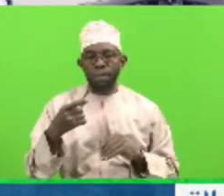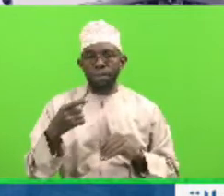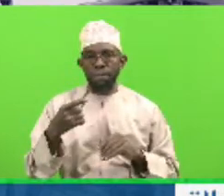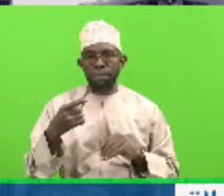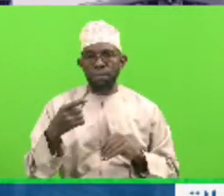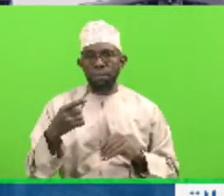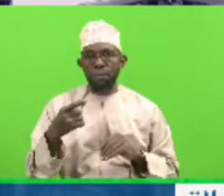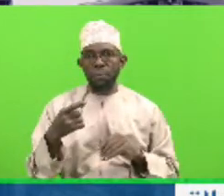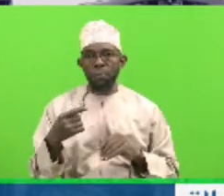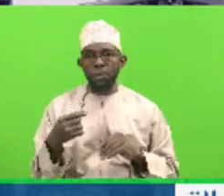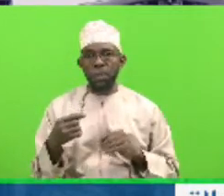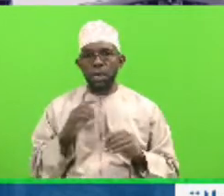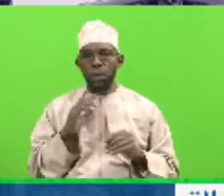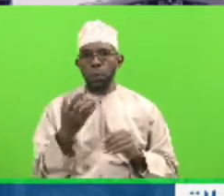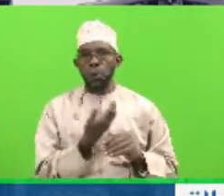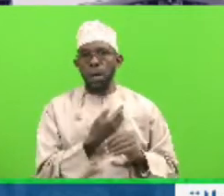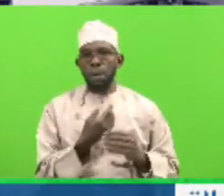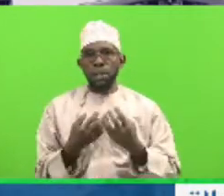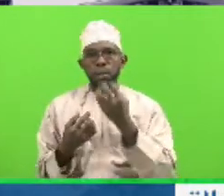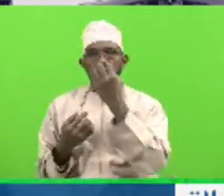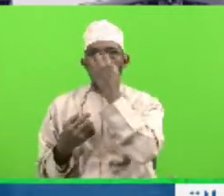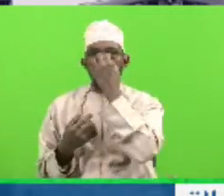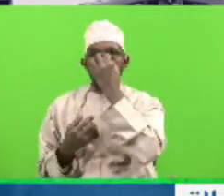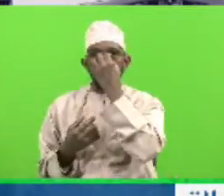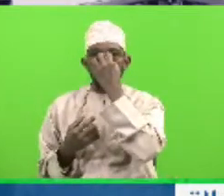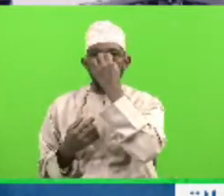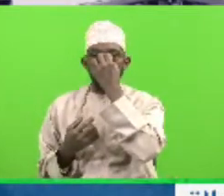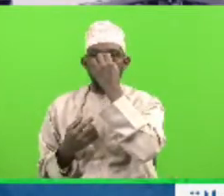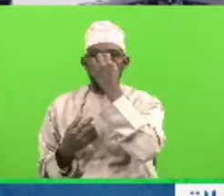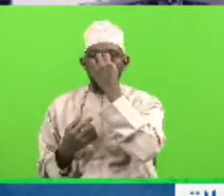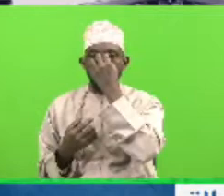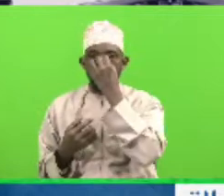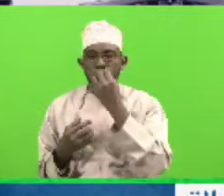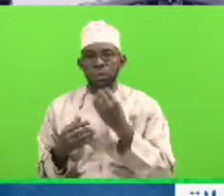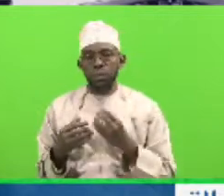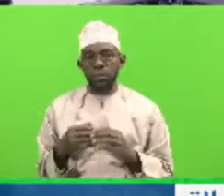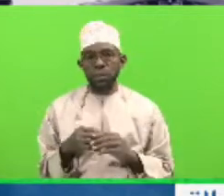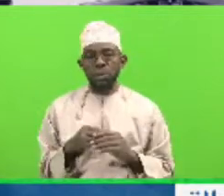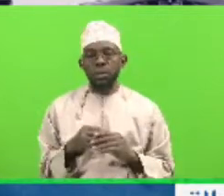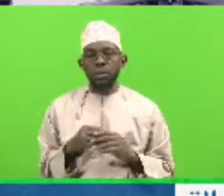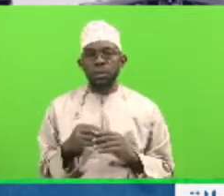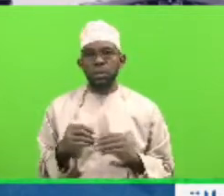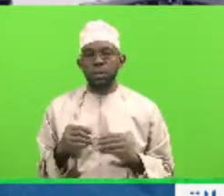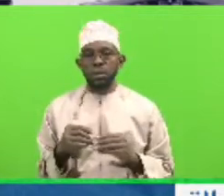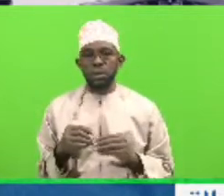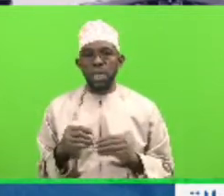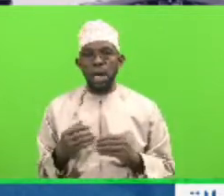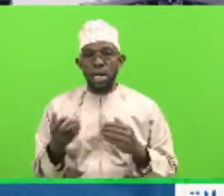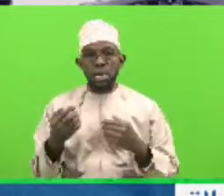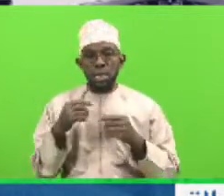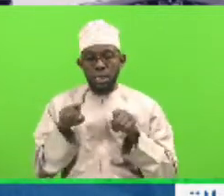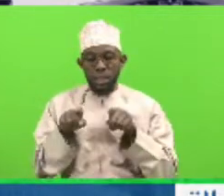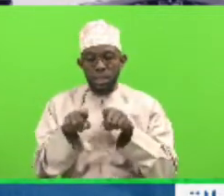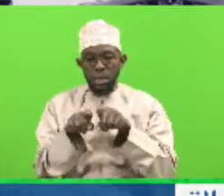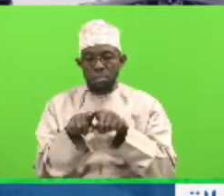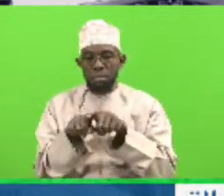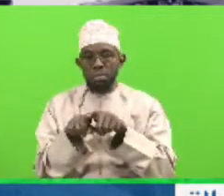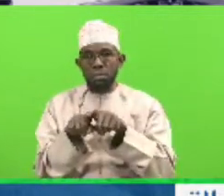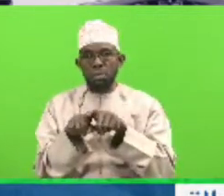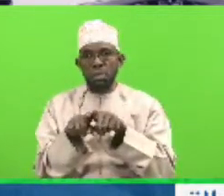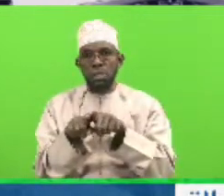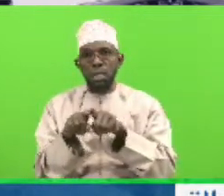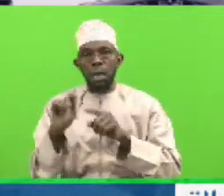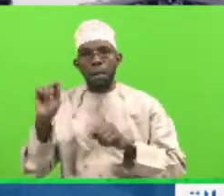His Excellency, our President, William Samoei Ruto. Just like